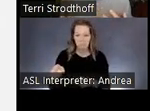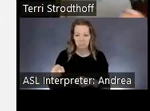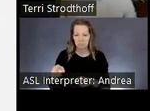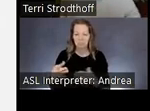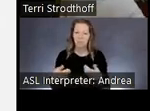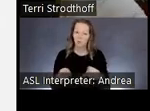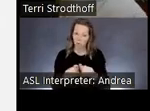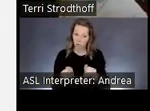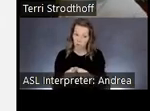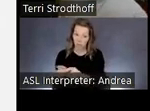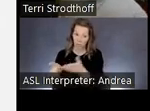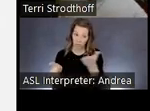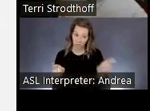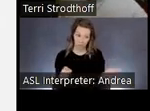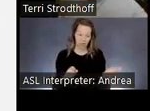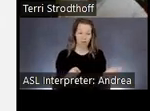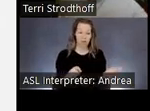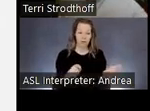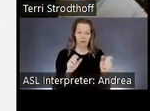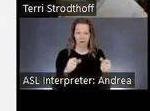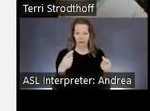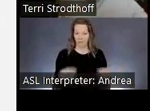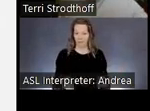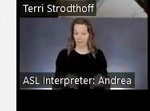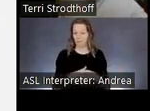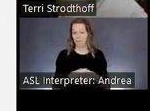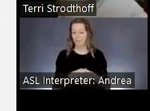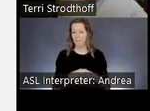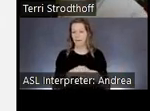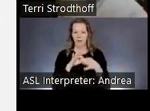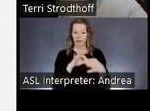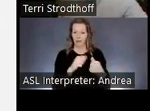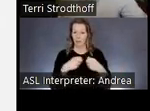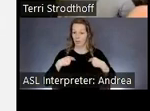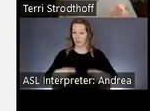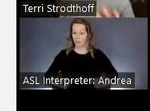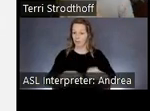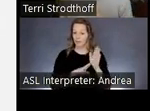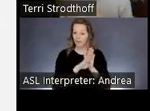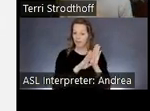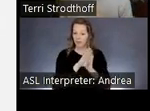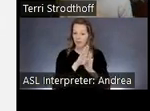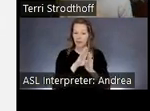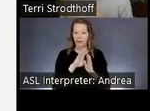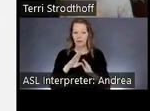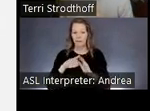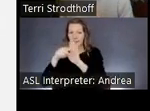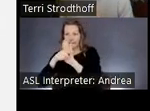the case that we, as in a human development perspective, it's not just about the bad things, but we actually